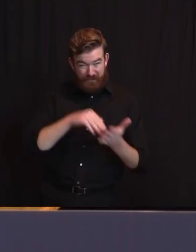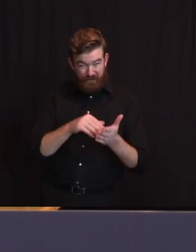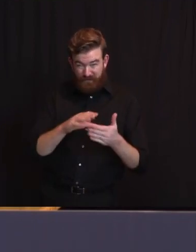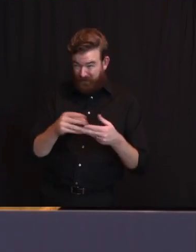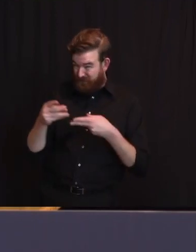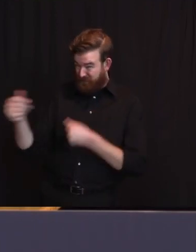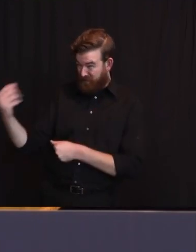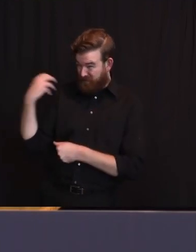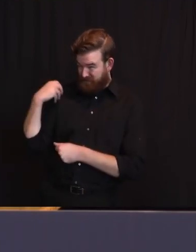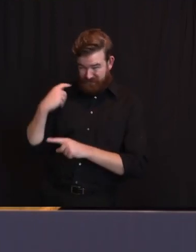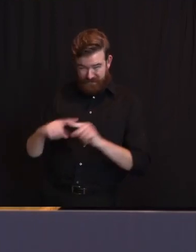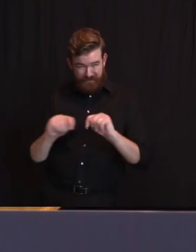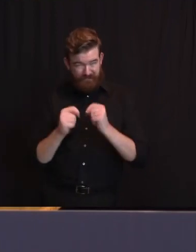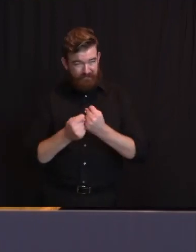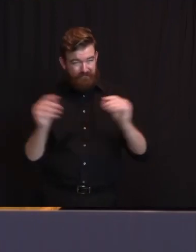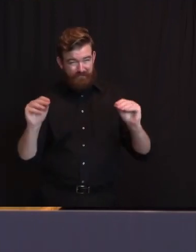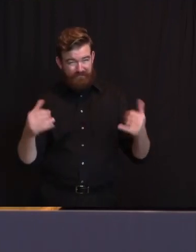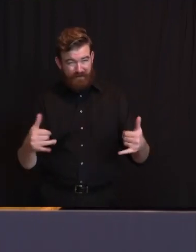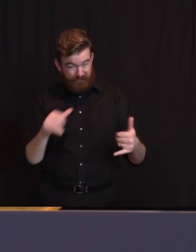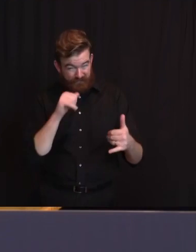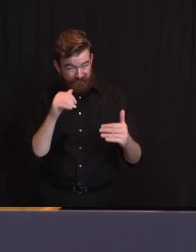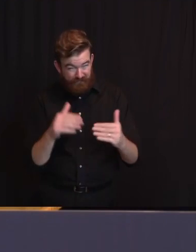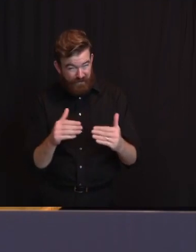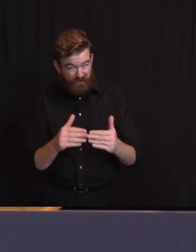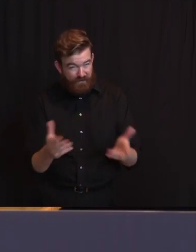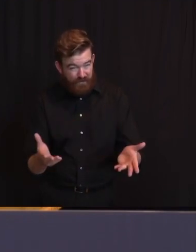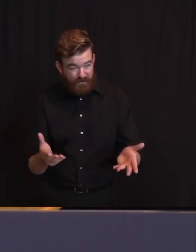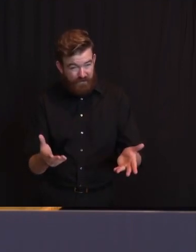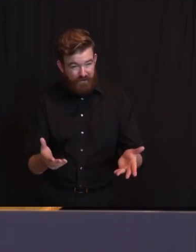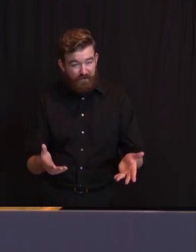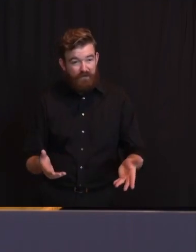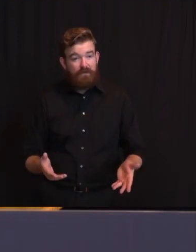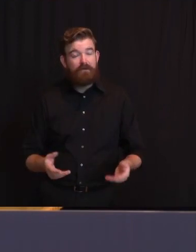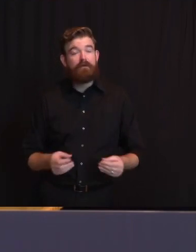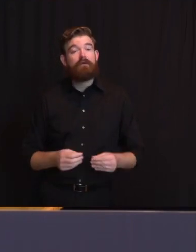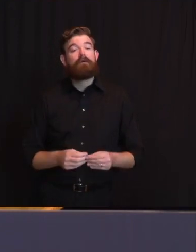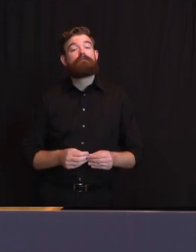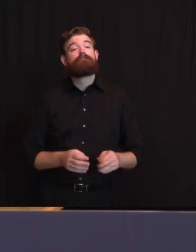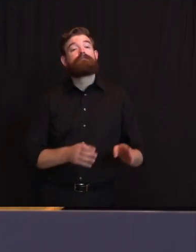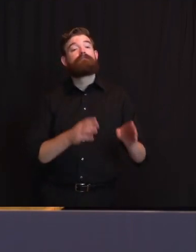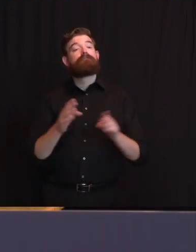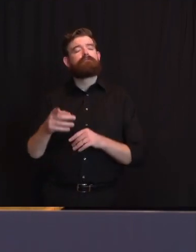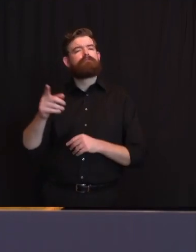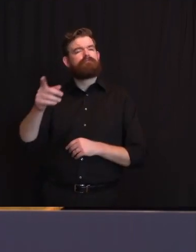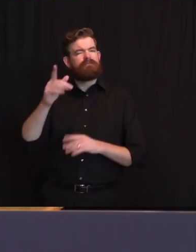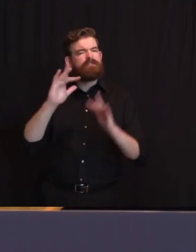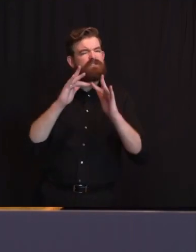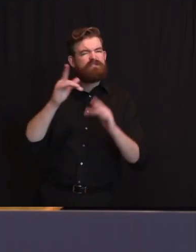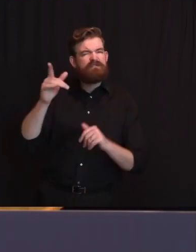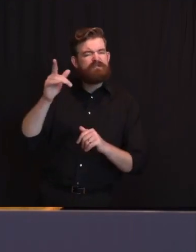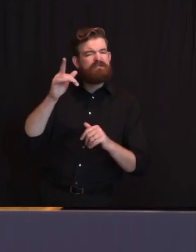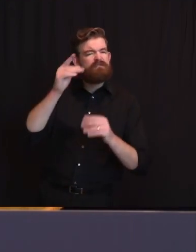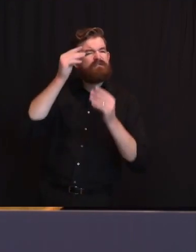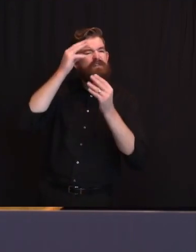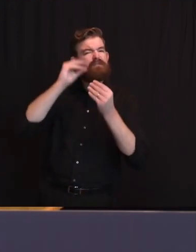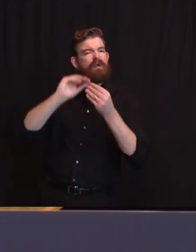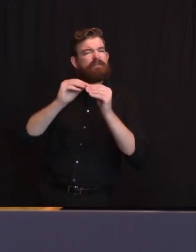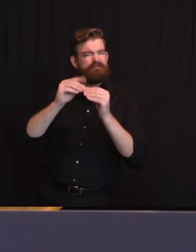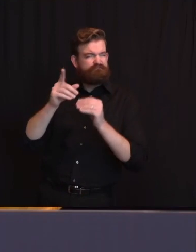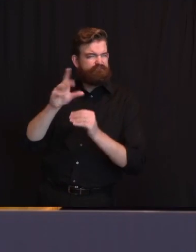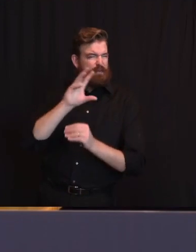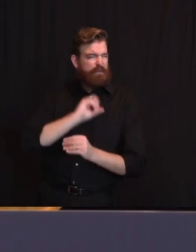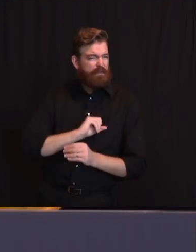August 10th. It's still not live. The data available on the web is from June 8th, almost 3 months old. I'm told the raw data will be